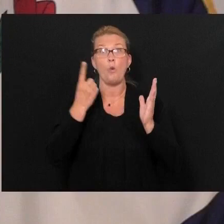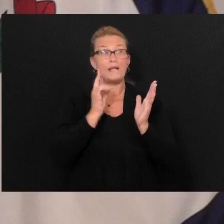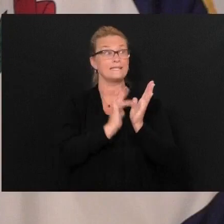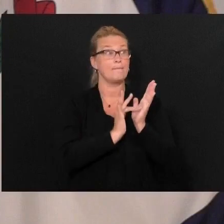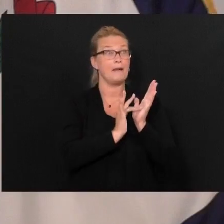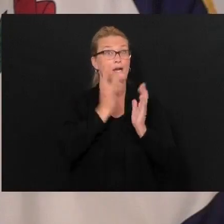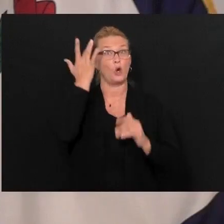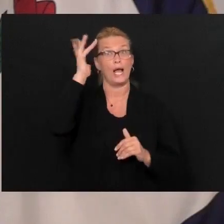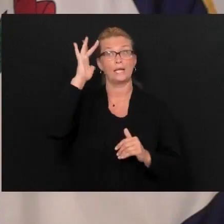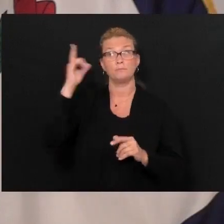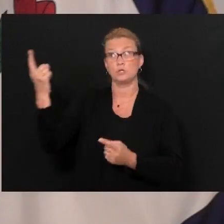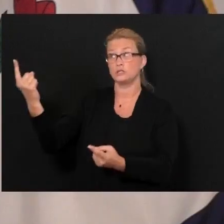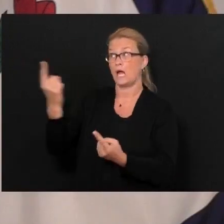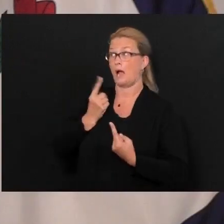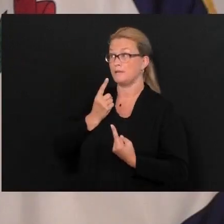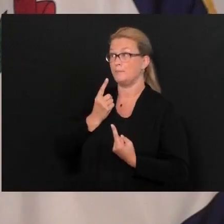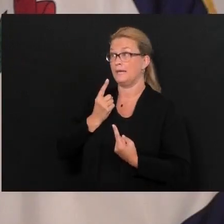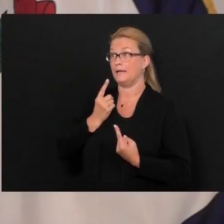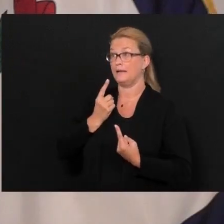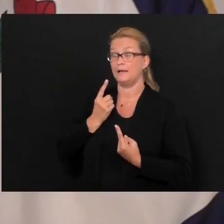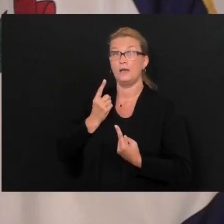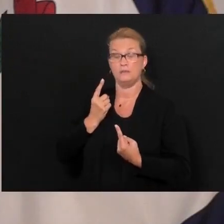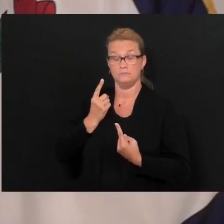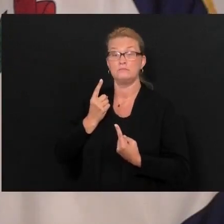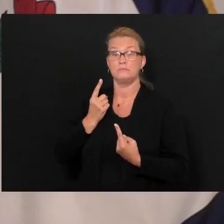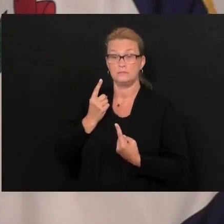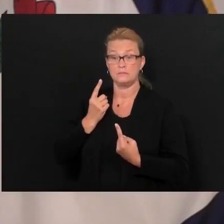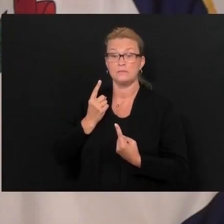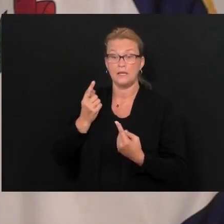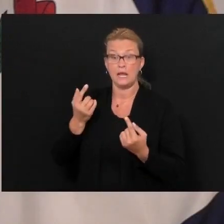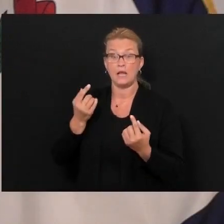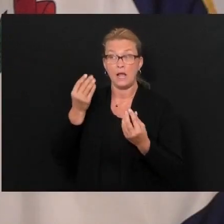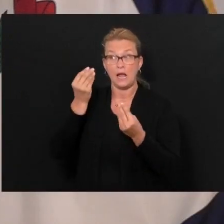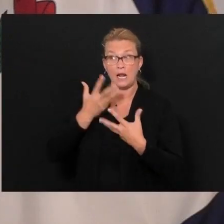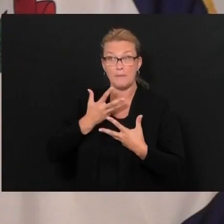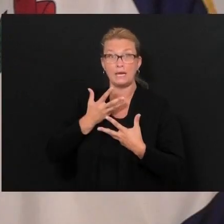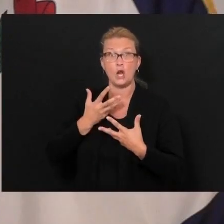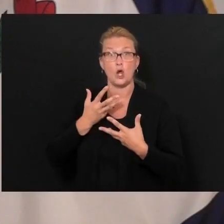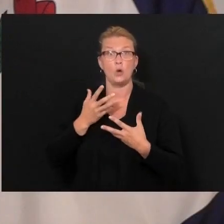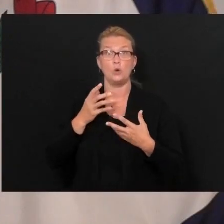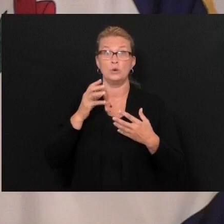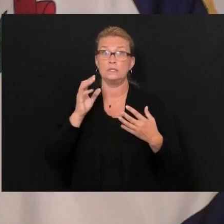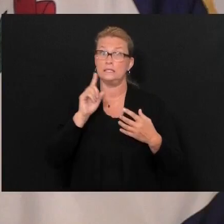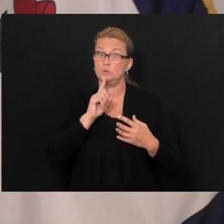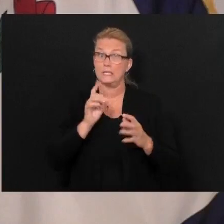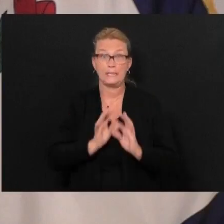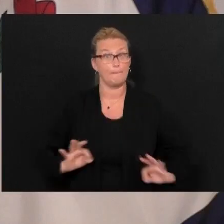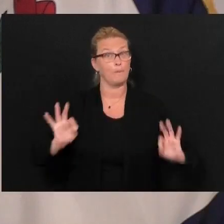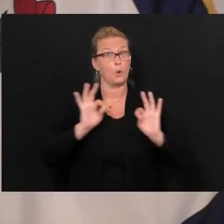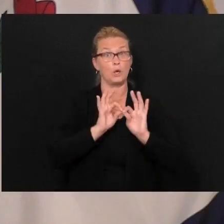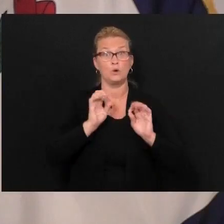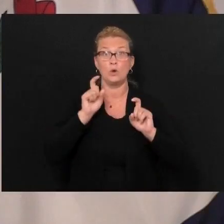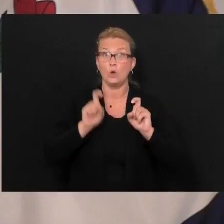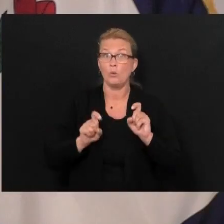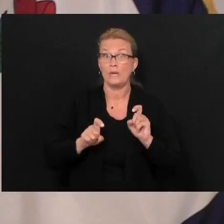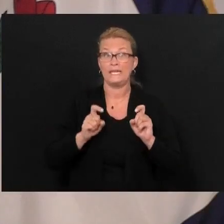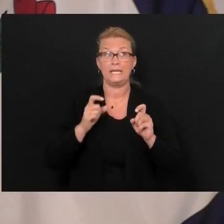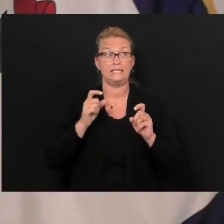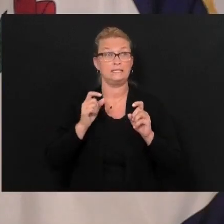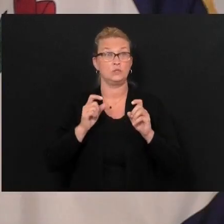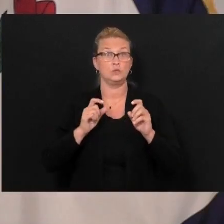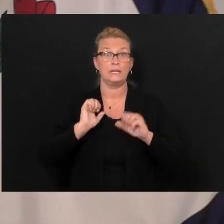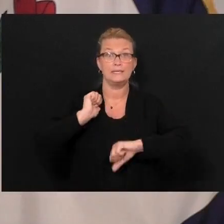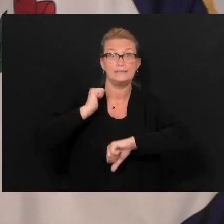say, Governor, we're approaching some level of criticalness that we need to look at a